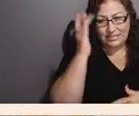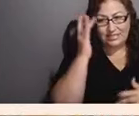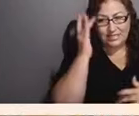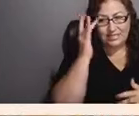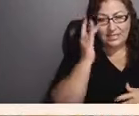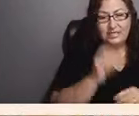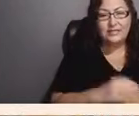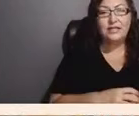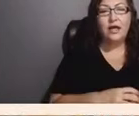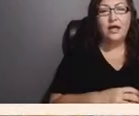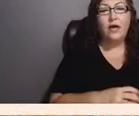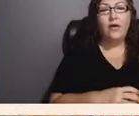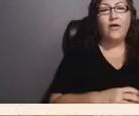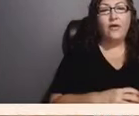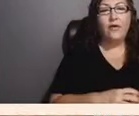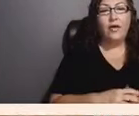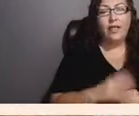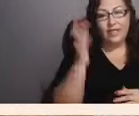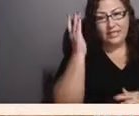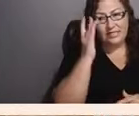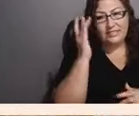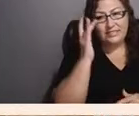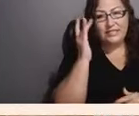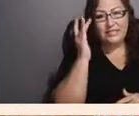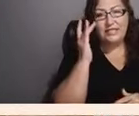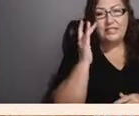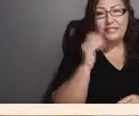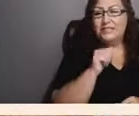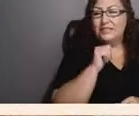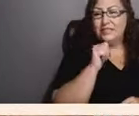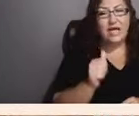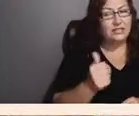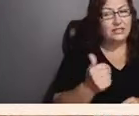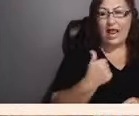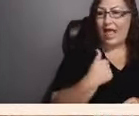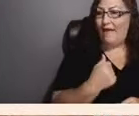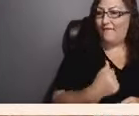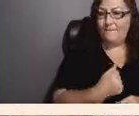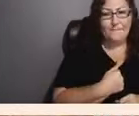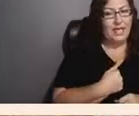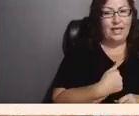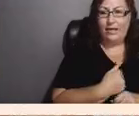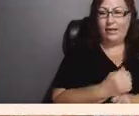The disease doesn't have me.